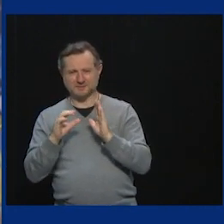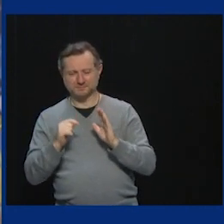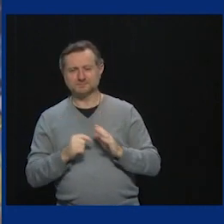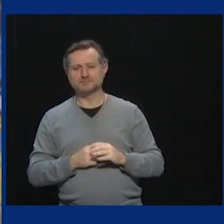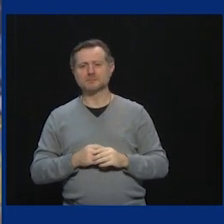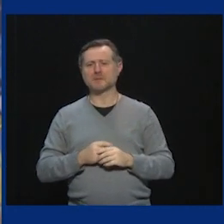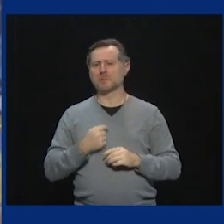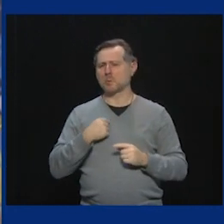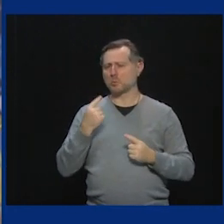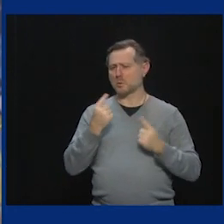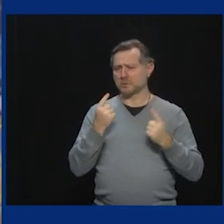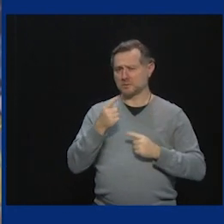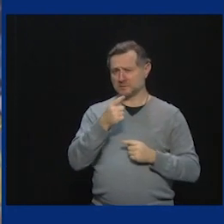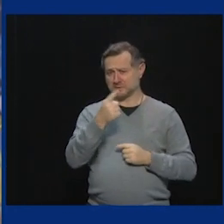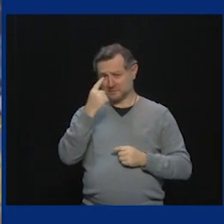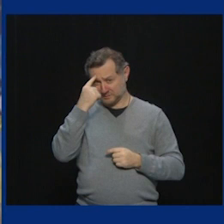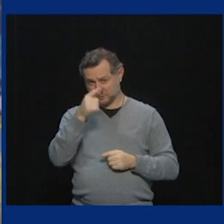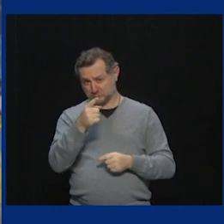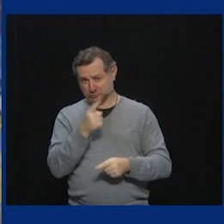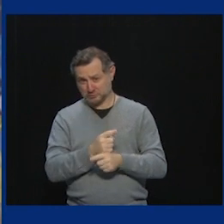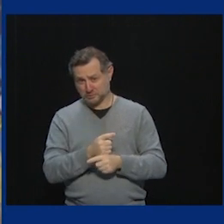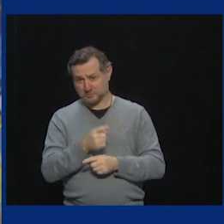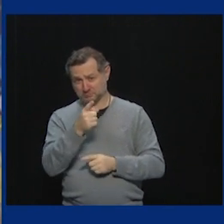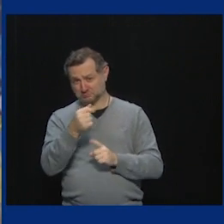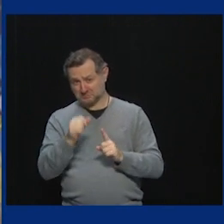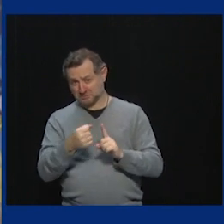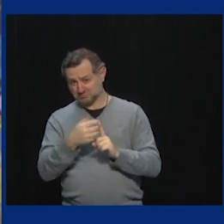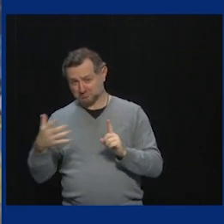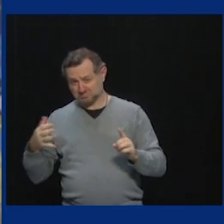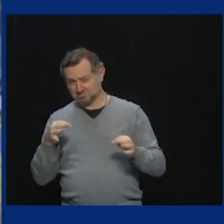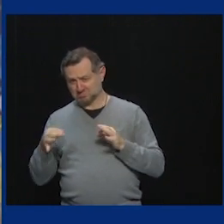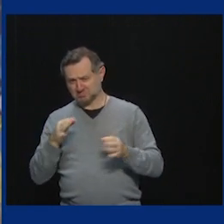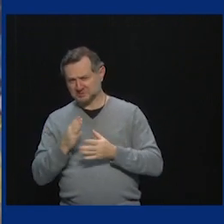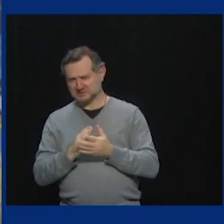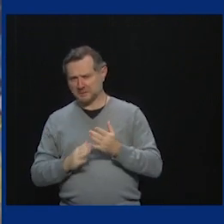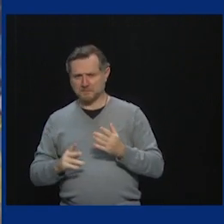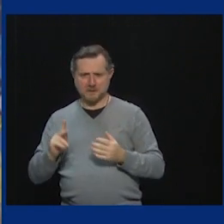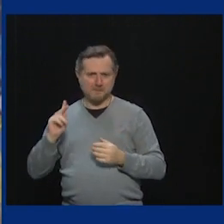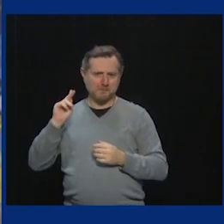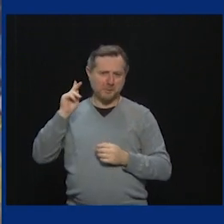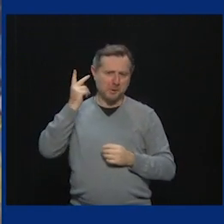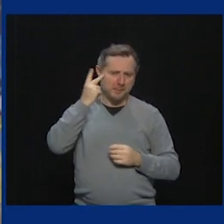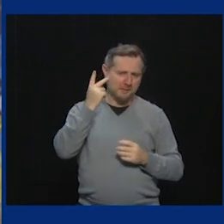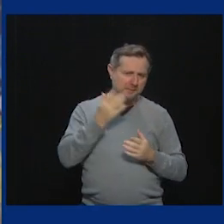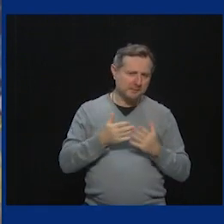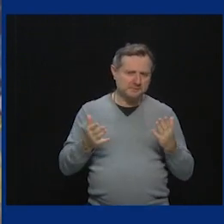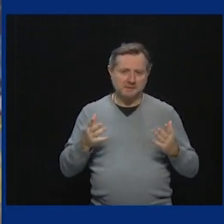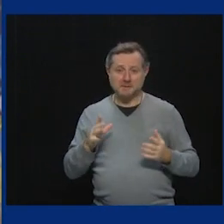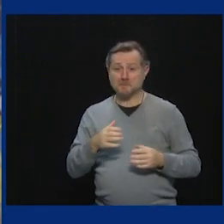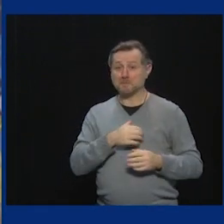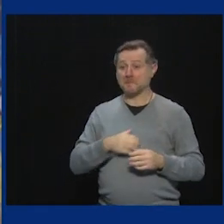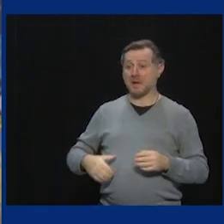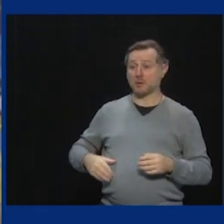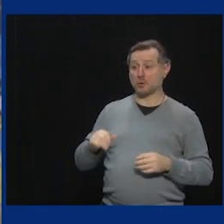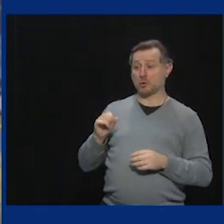of talk about, some of the politics here. I mean, Mayor de Blasio has kind of,